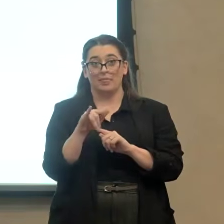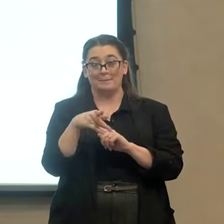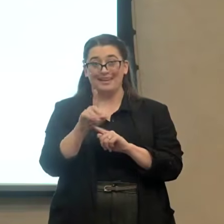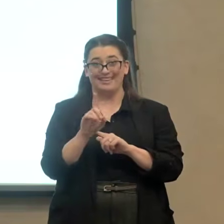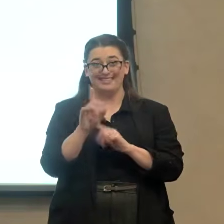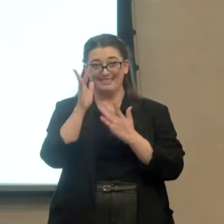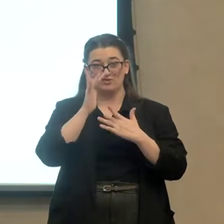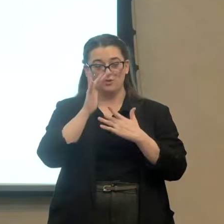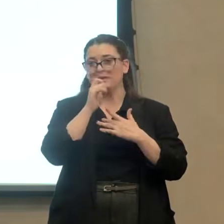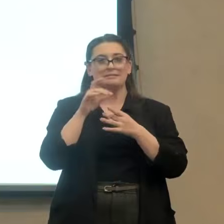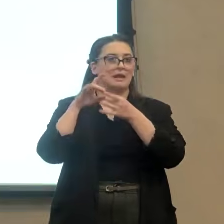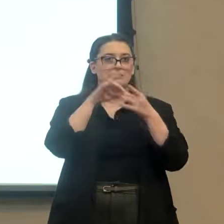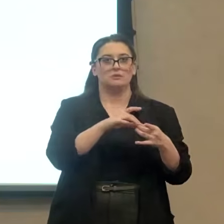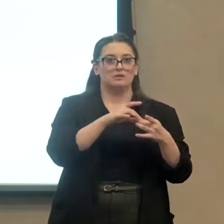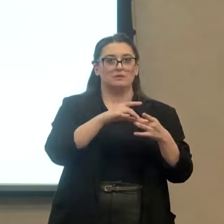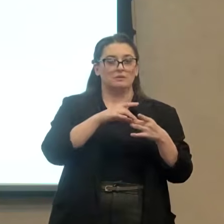with malignancies.